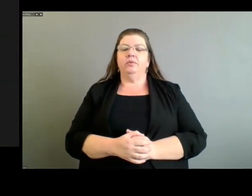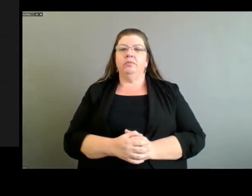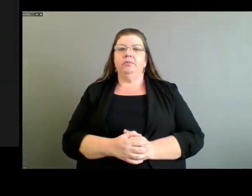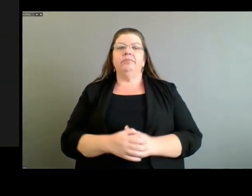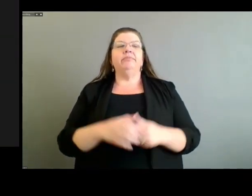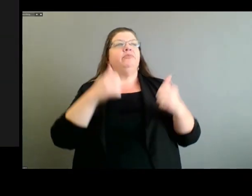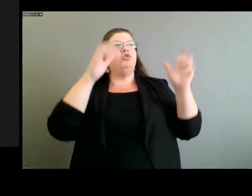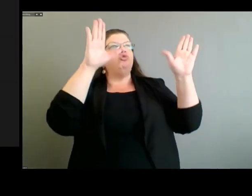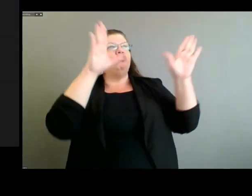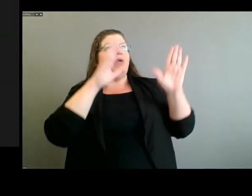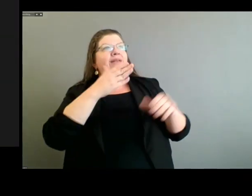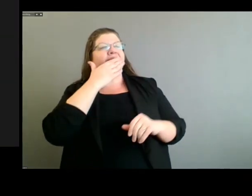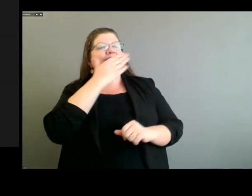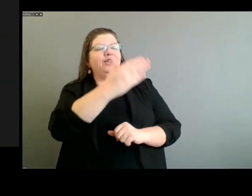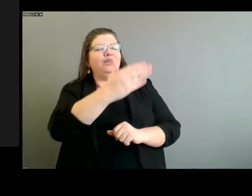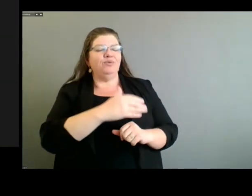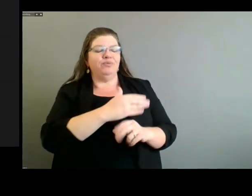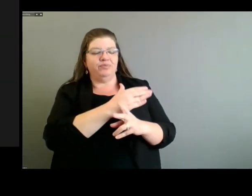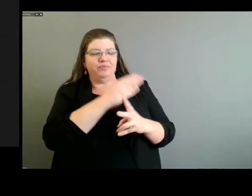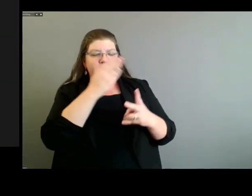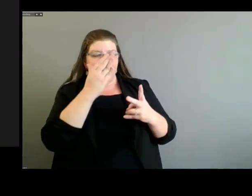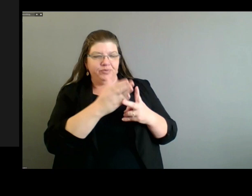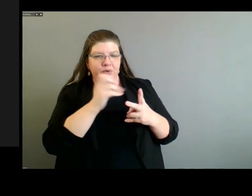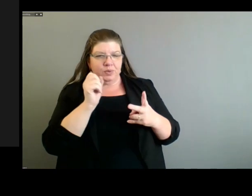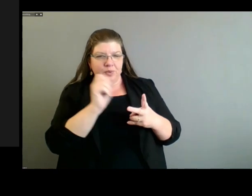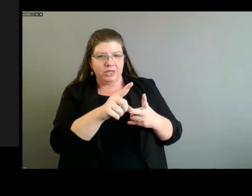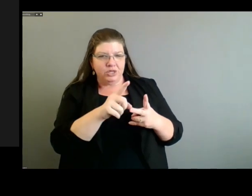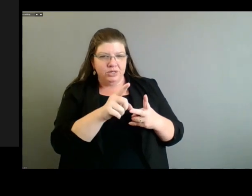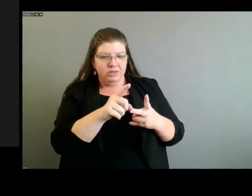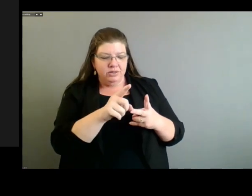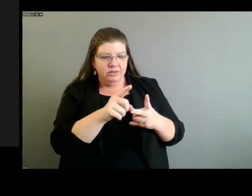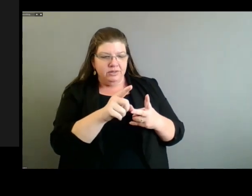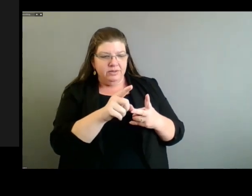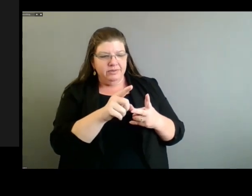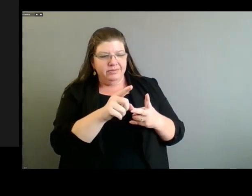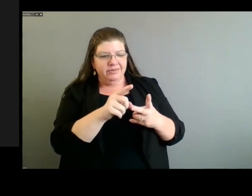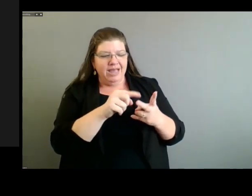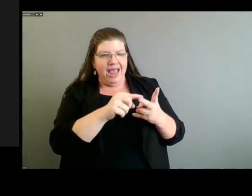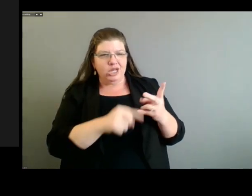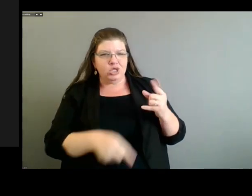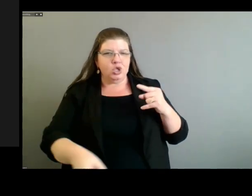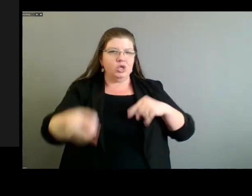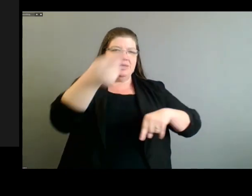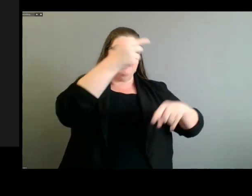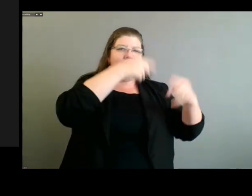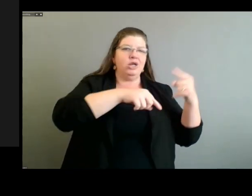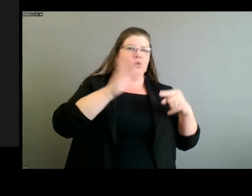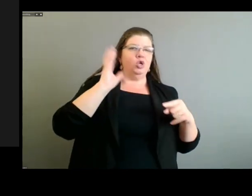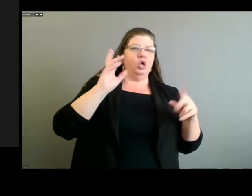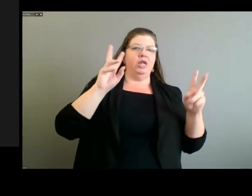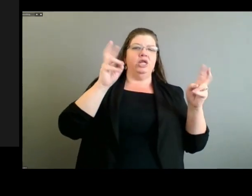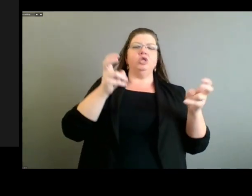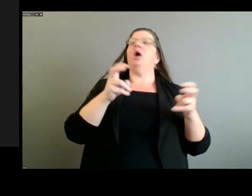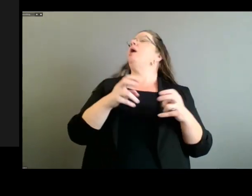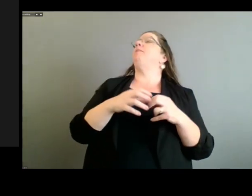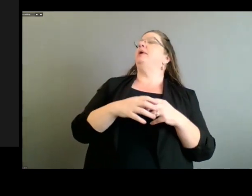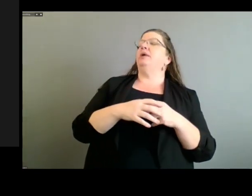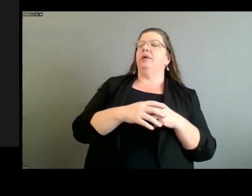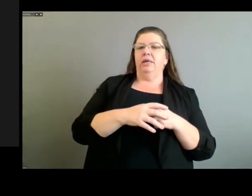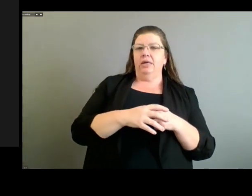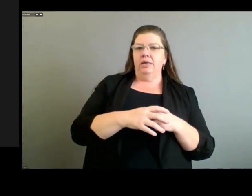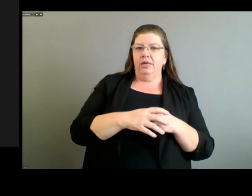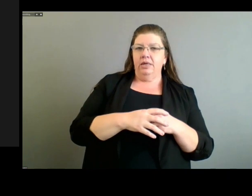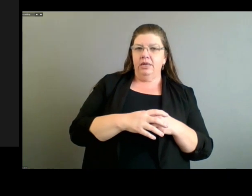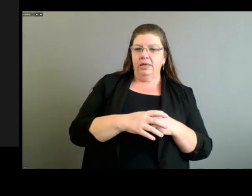Great, thank you. My second question kind of circles back to an earlier topic, back to